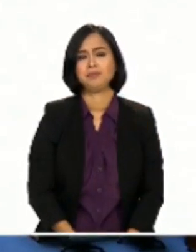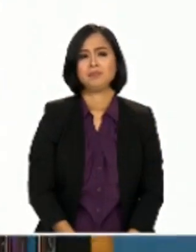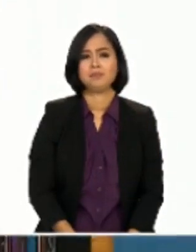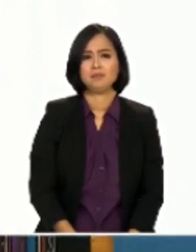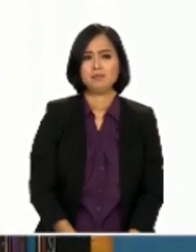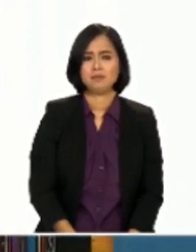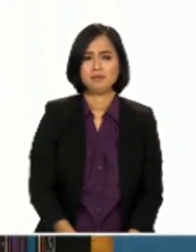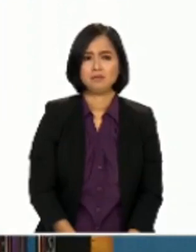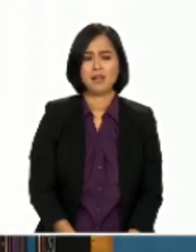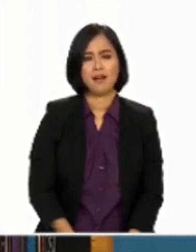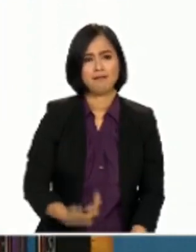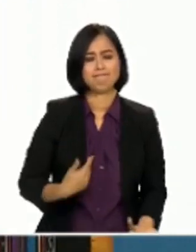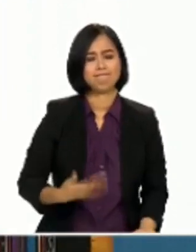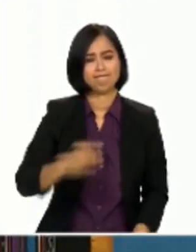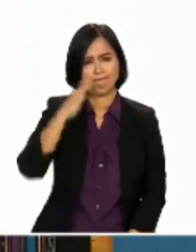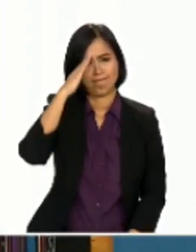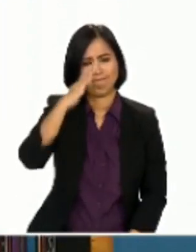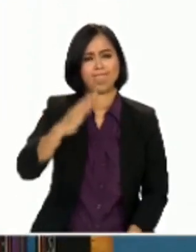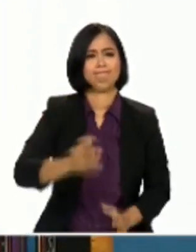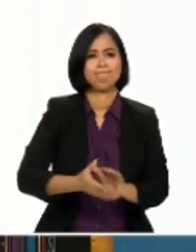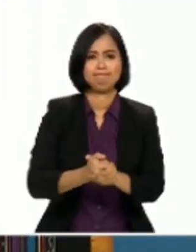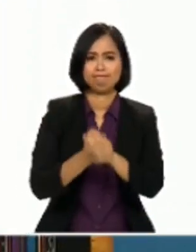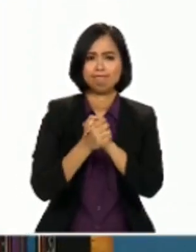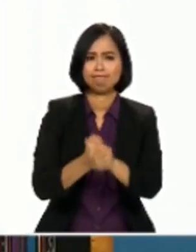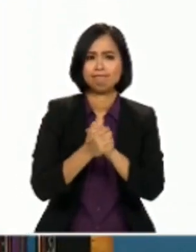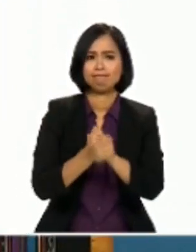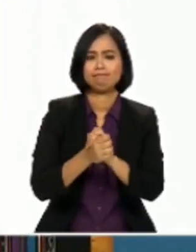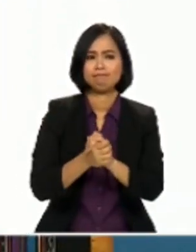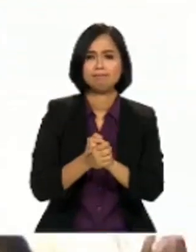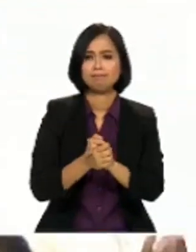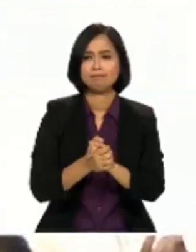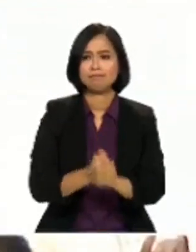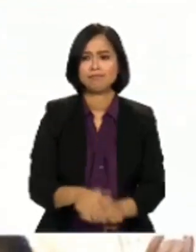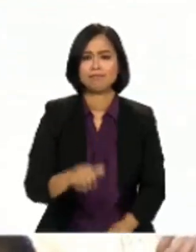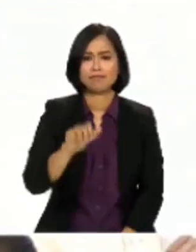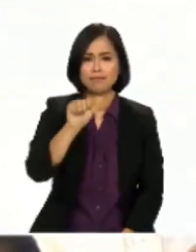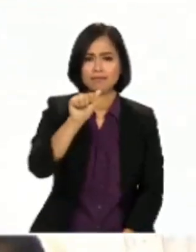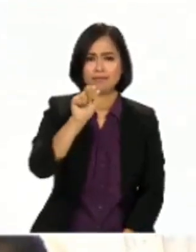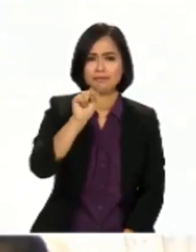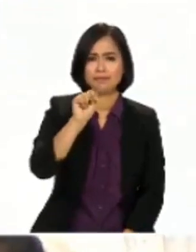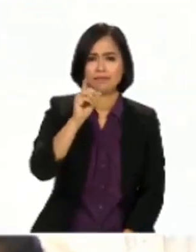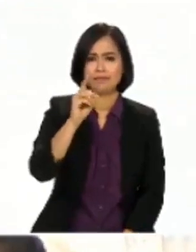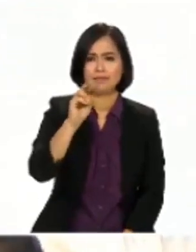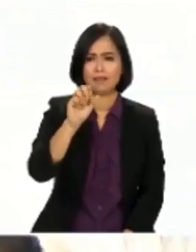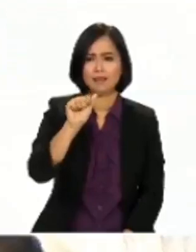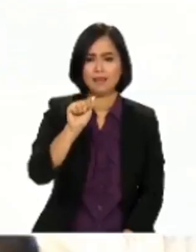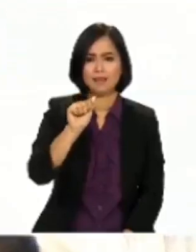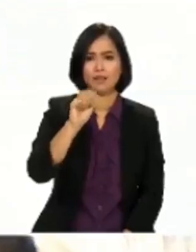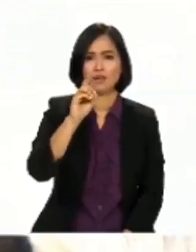My salute to Andrea Domingo.